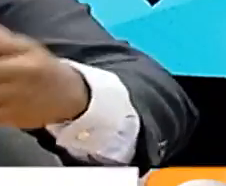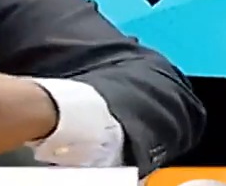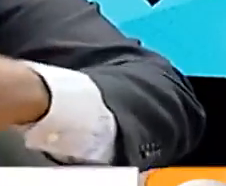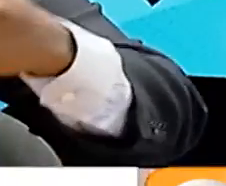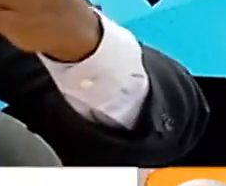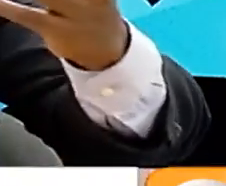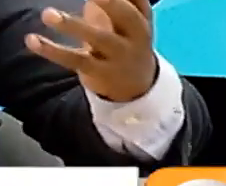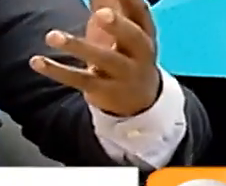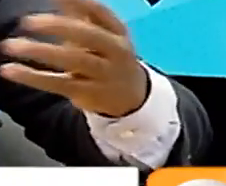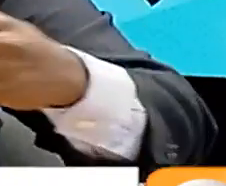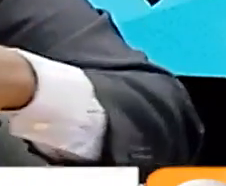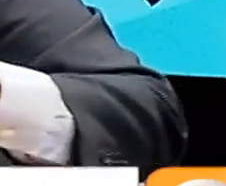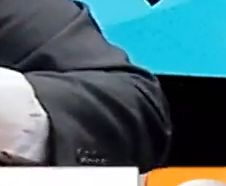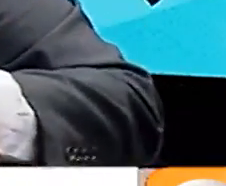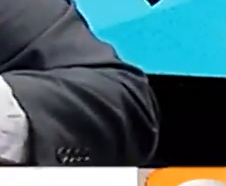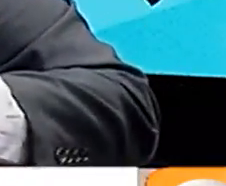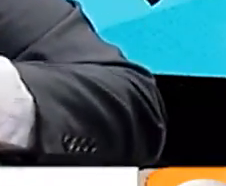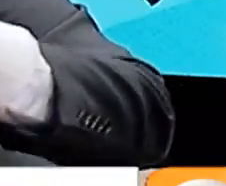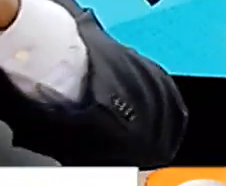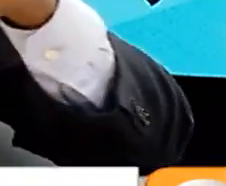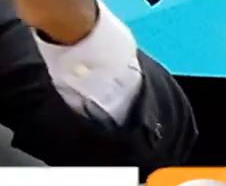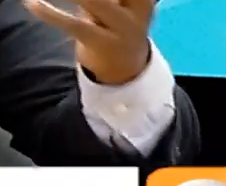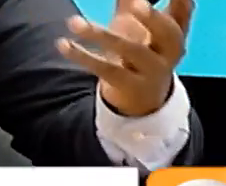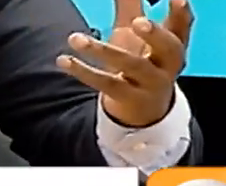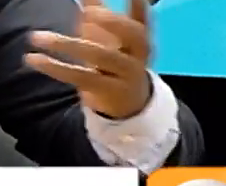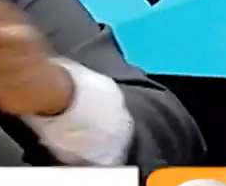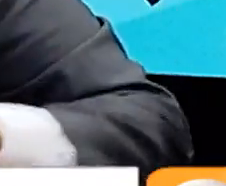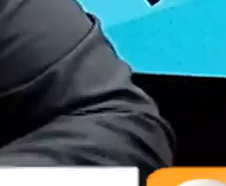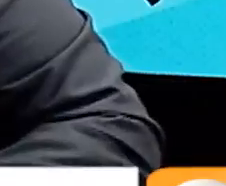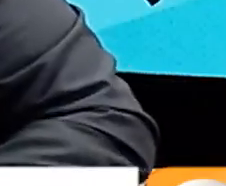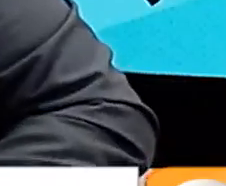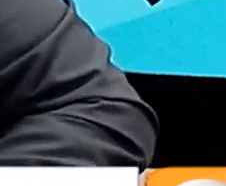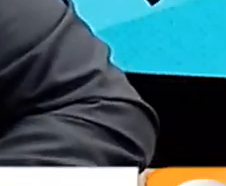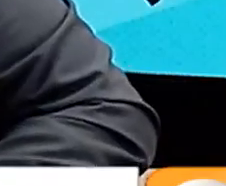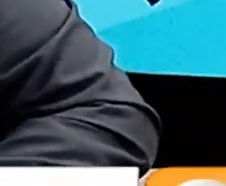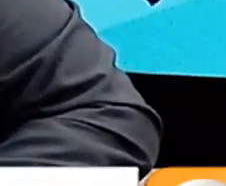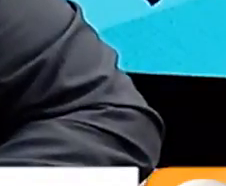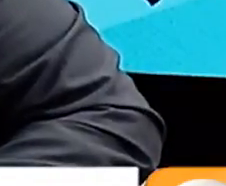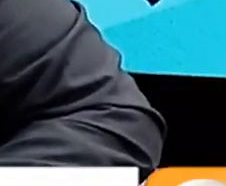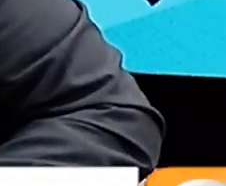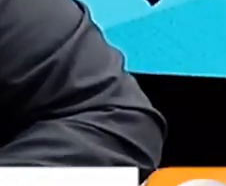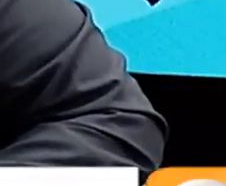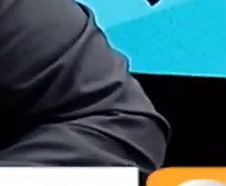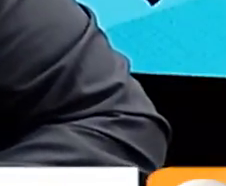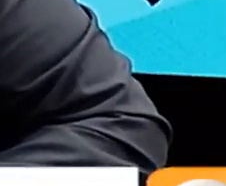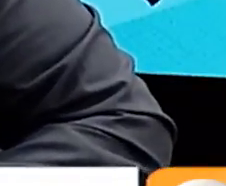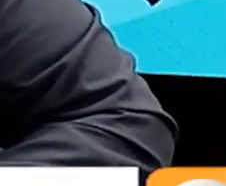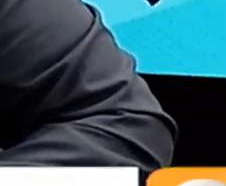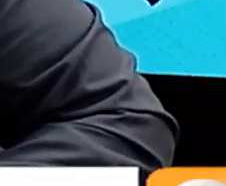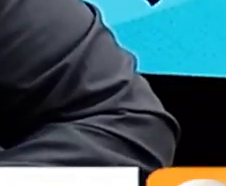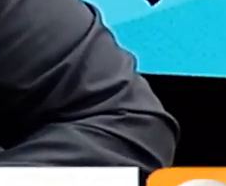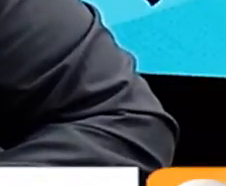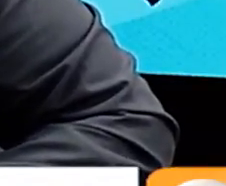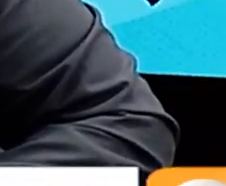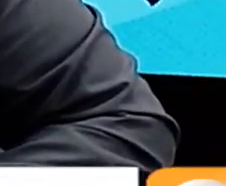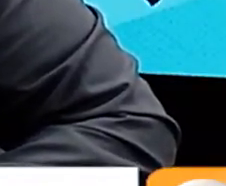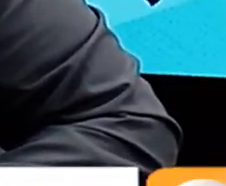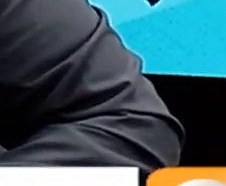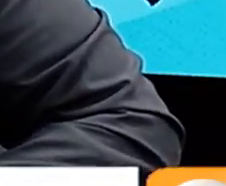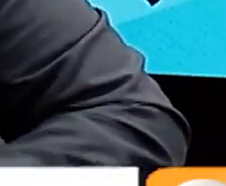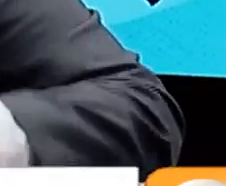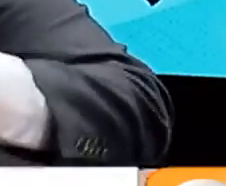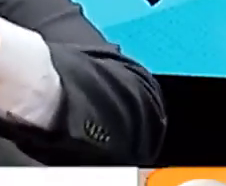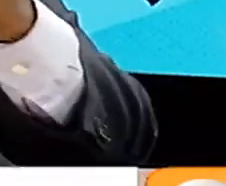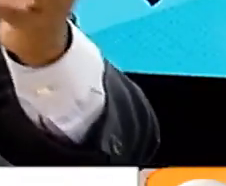case studies. Yeah. What's happening in Poland, what's happening in Uganda, what's happening in Nigeria, what's happening in the UK, what's happening in